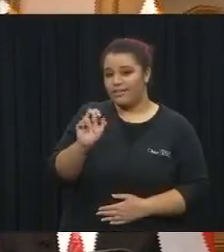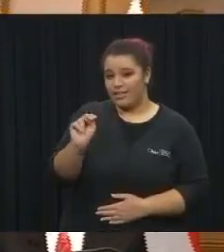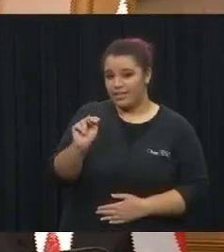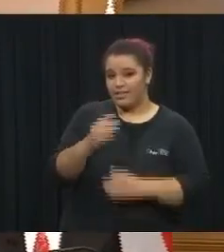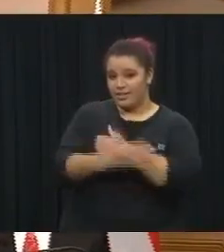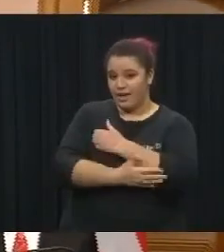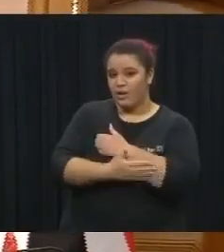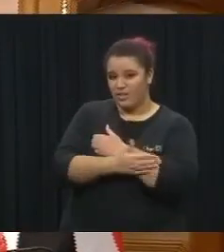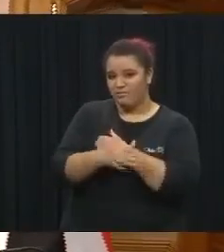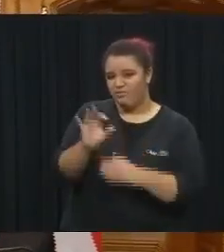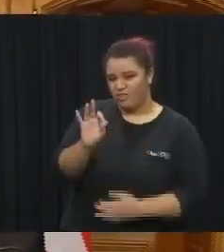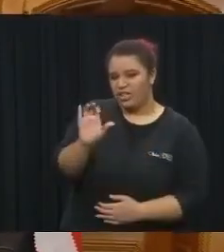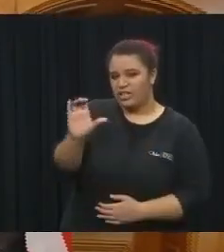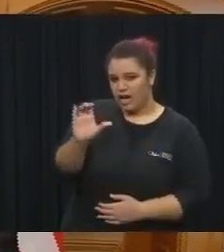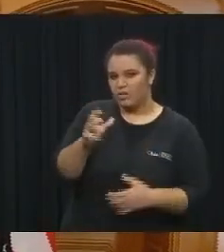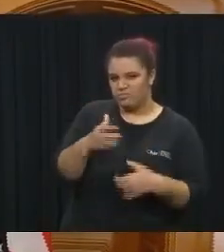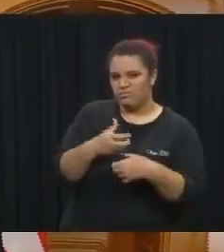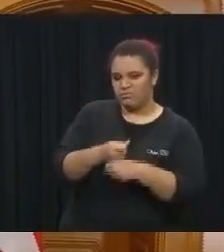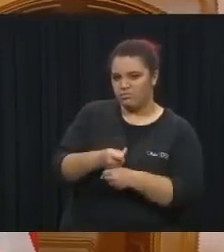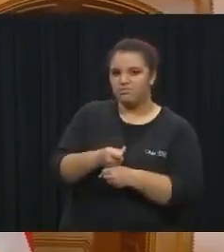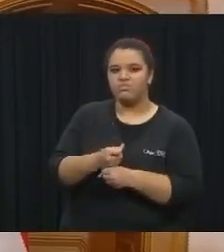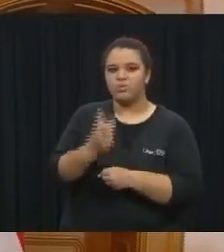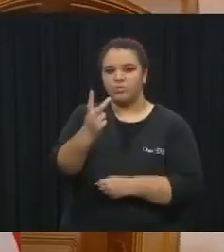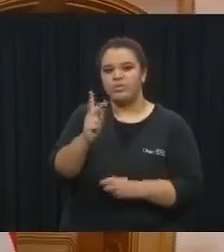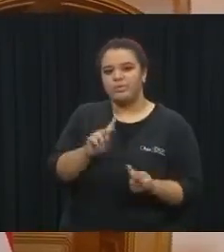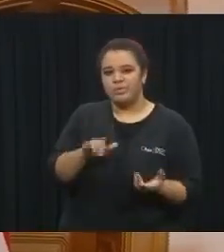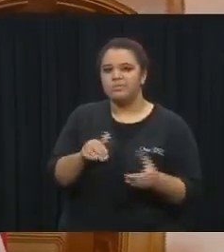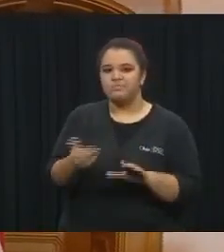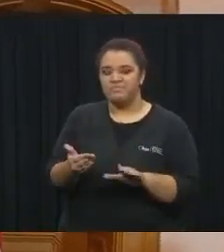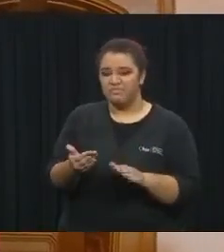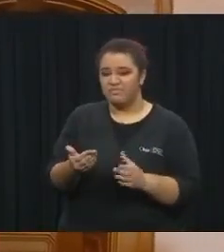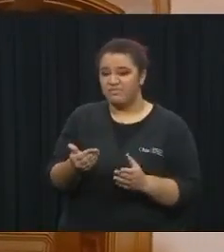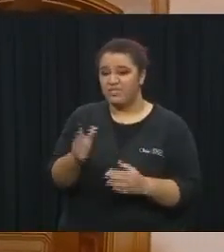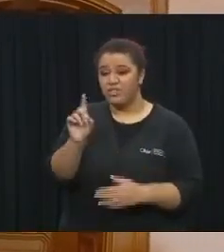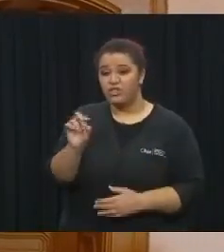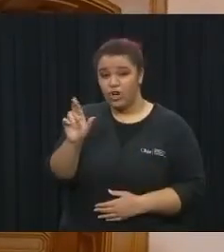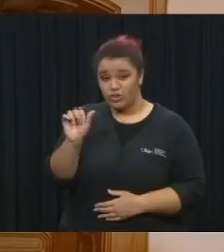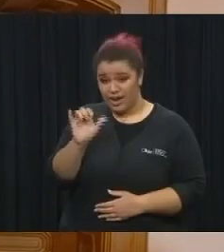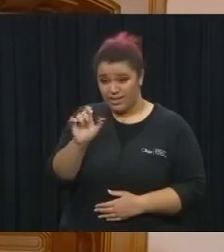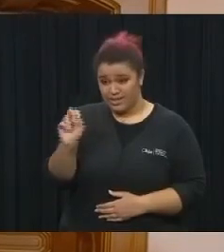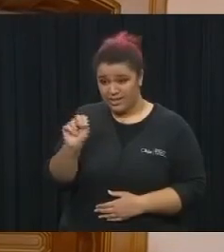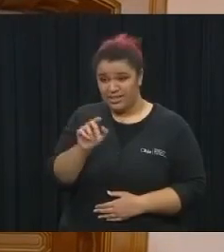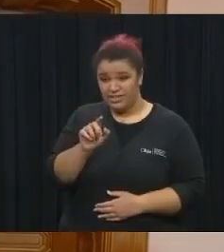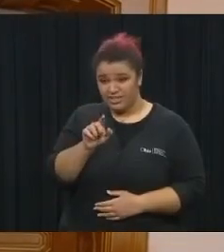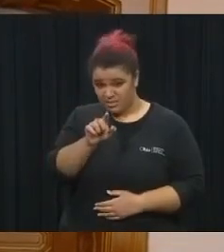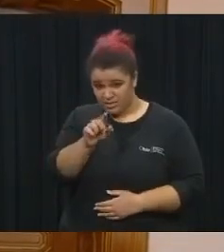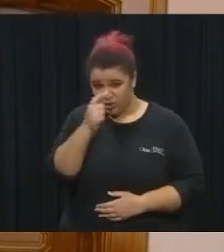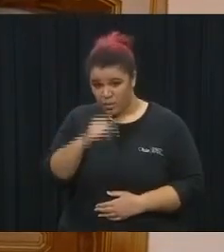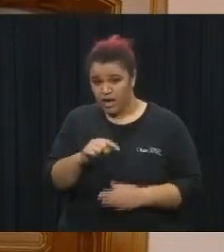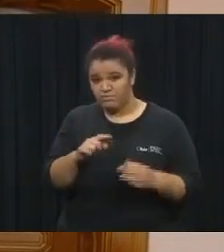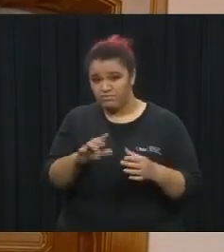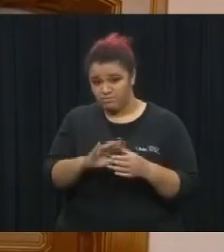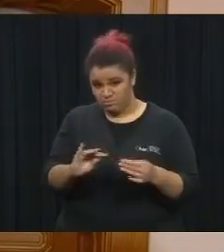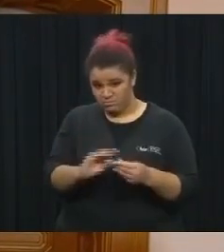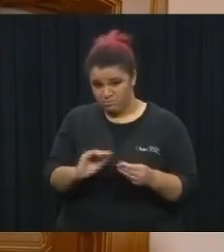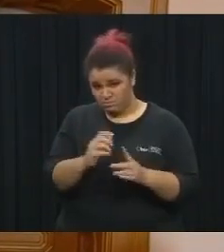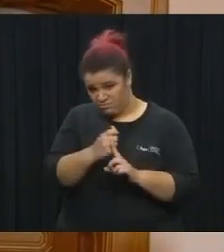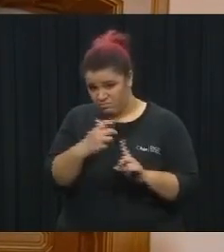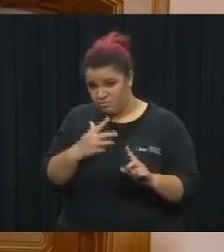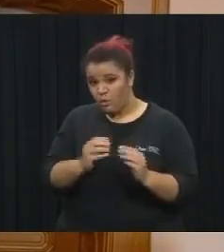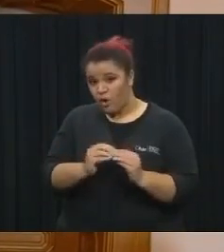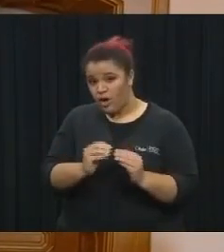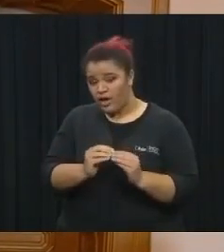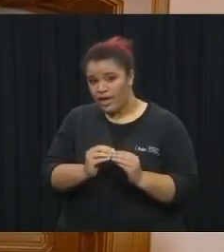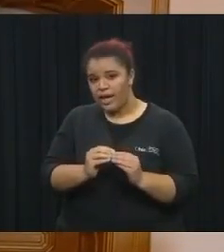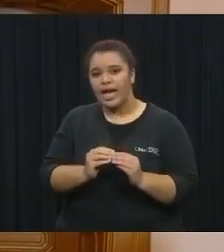bit of information about those patients who unfortunately passed away. And also for you, Dr. Acton, imagine for a moment